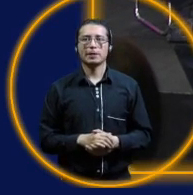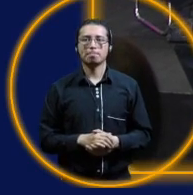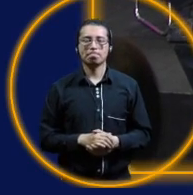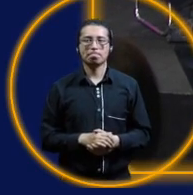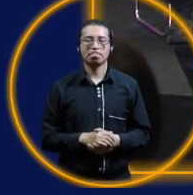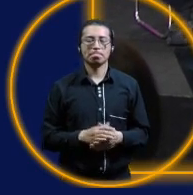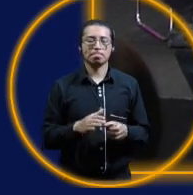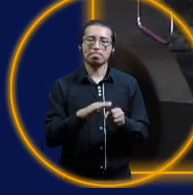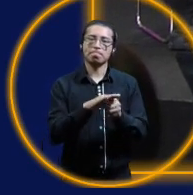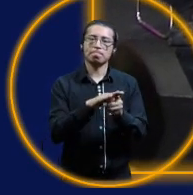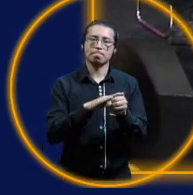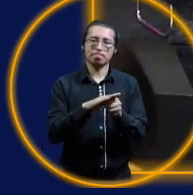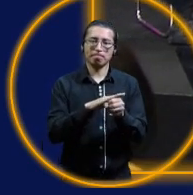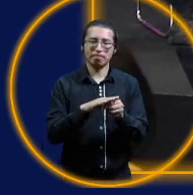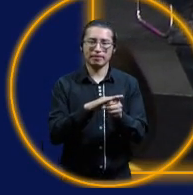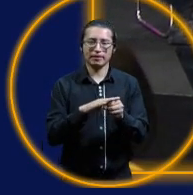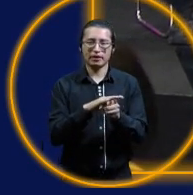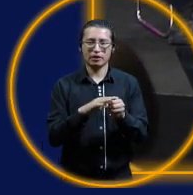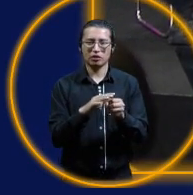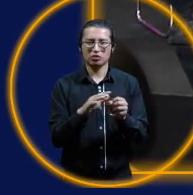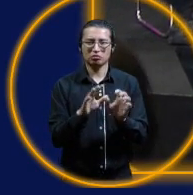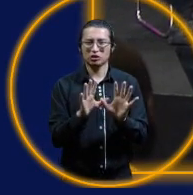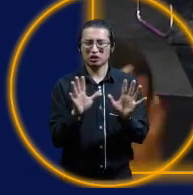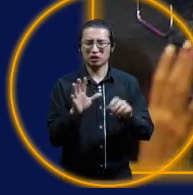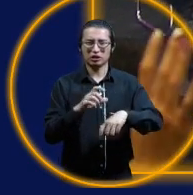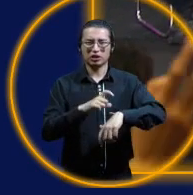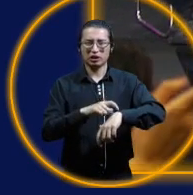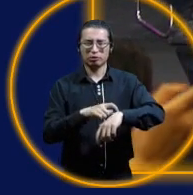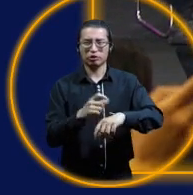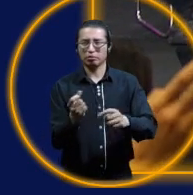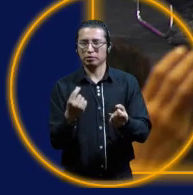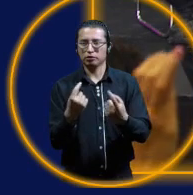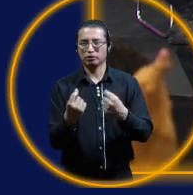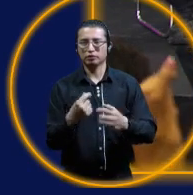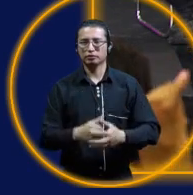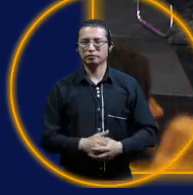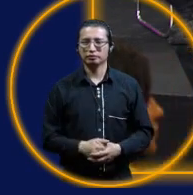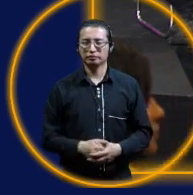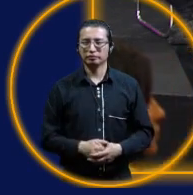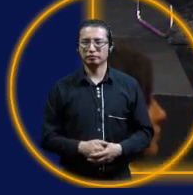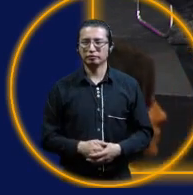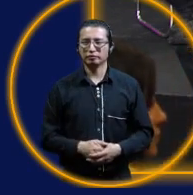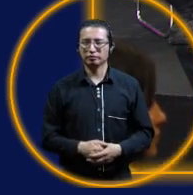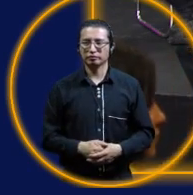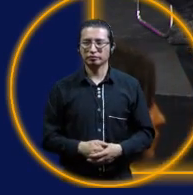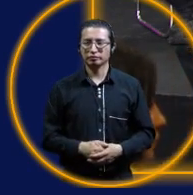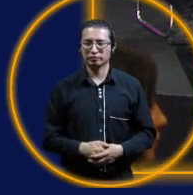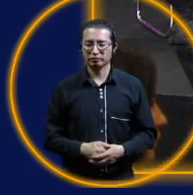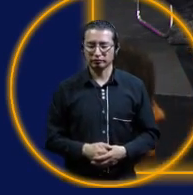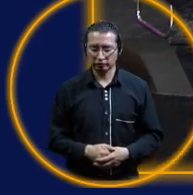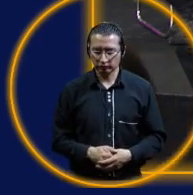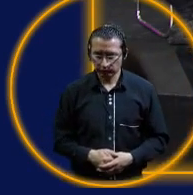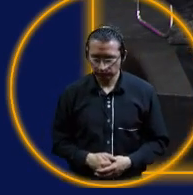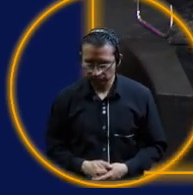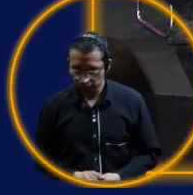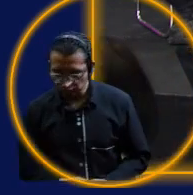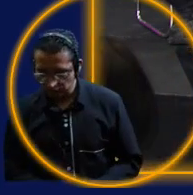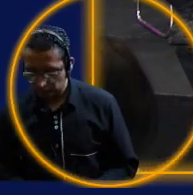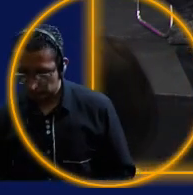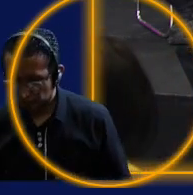time for two more questions. Is that right? Can we do two more? All right. Let's do one and